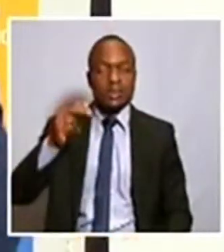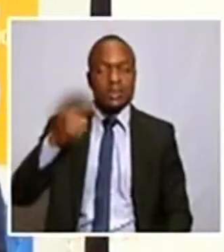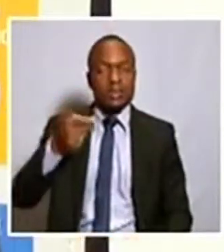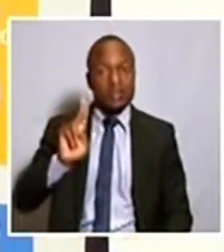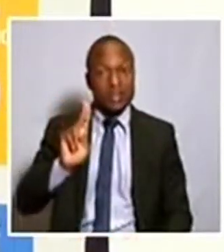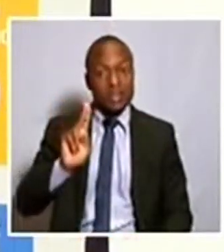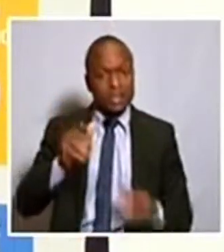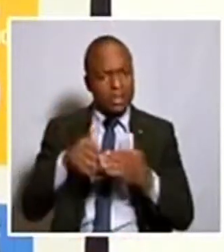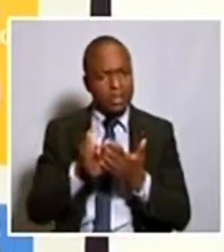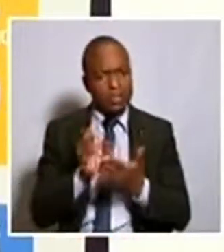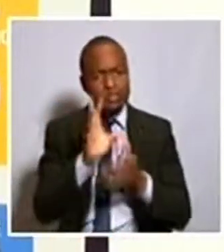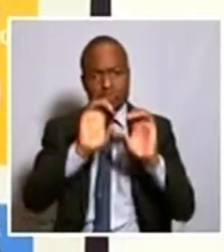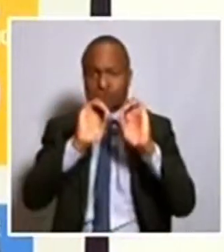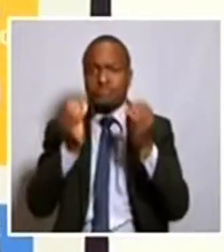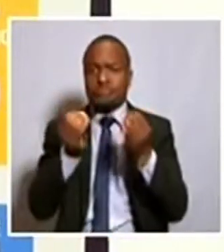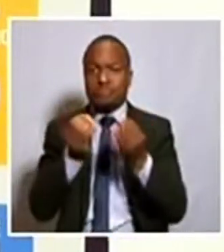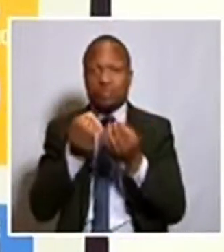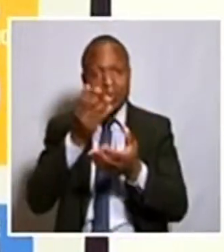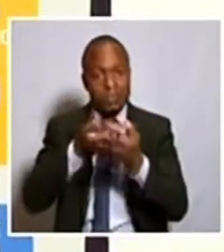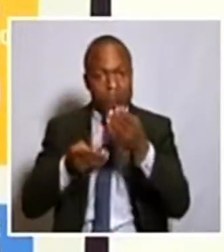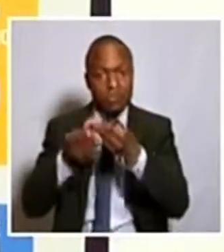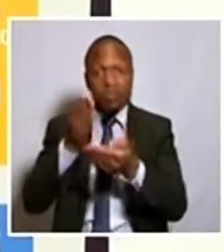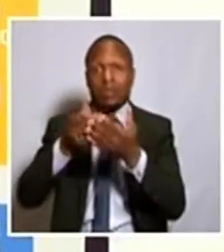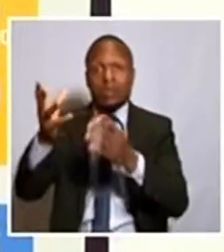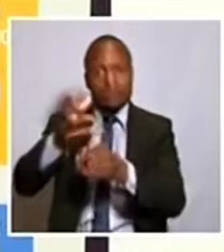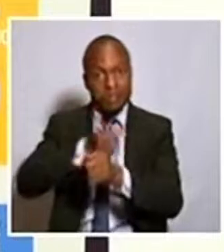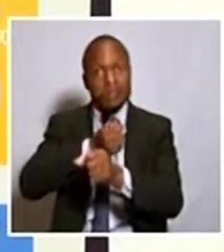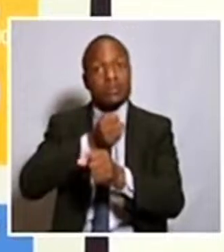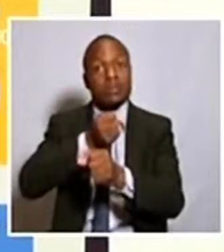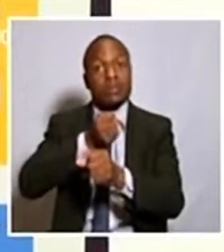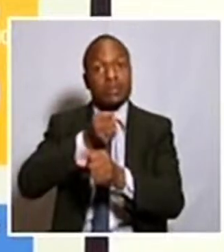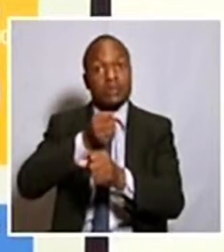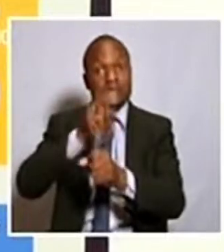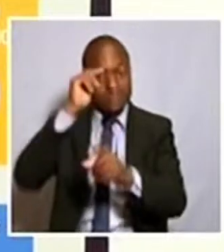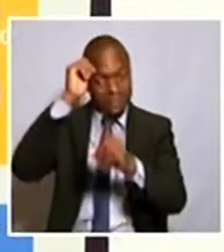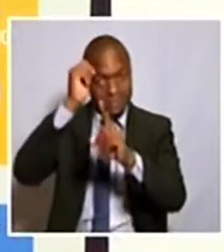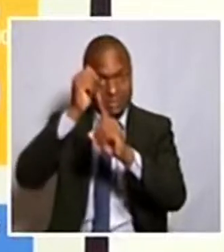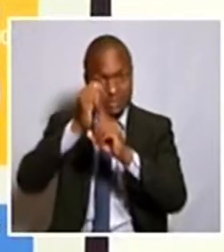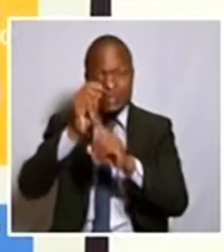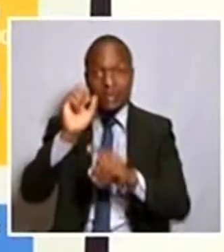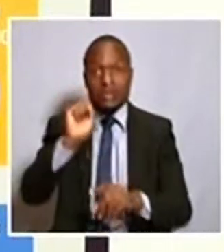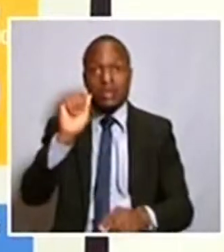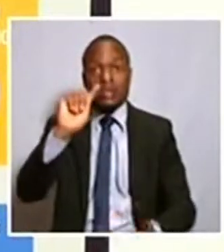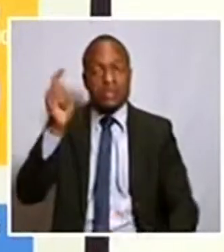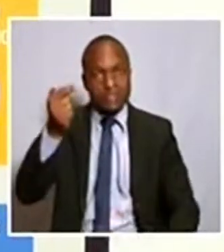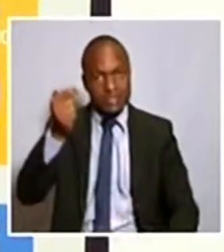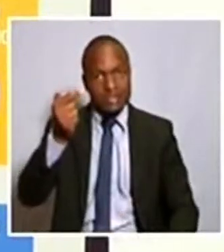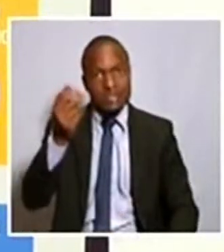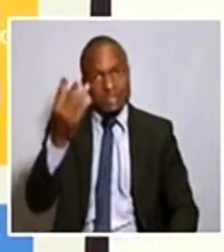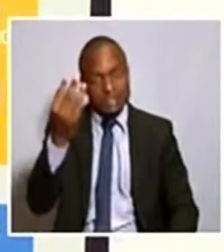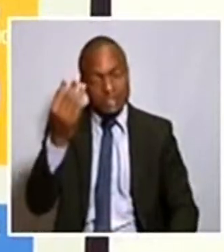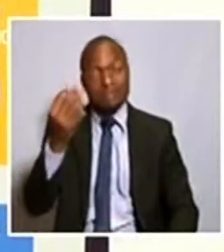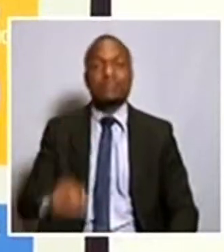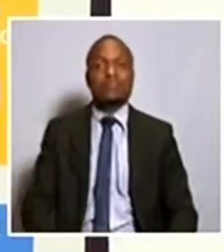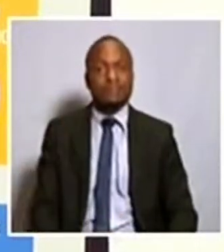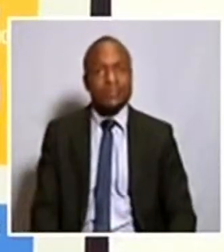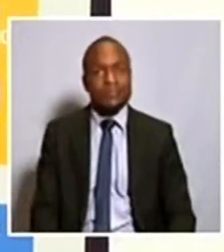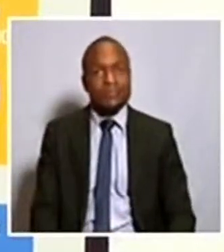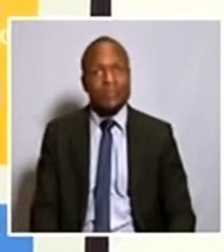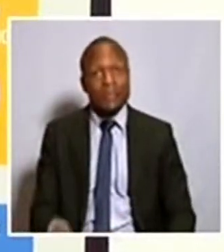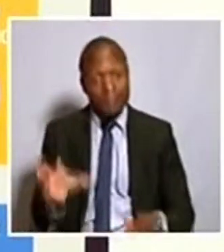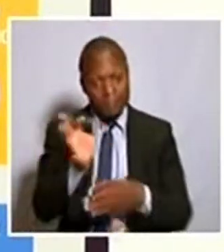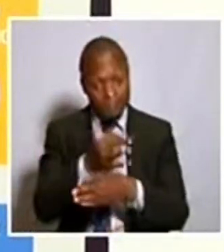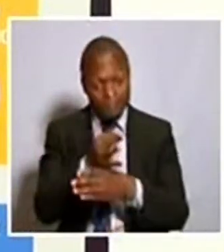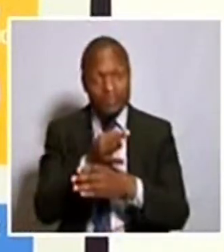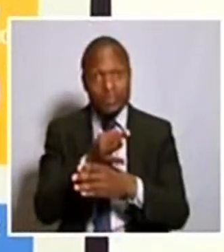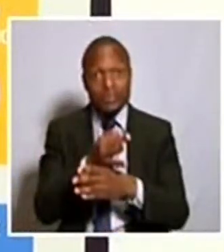how is your organization contributing to achieving the targets of SDG 14, and particularly in the context of